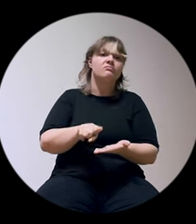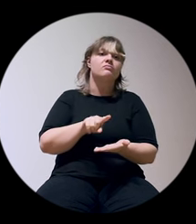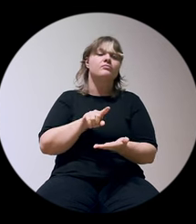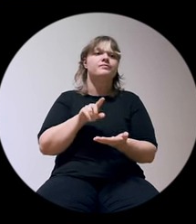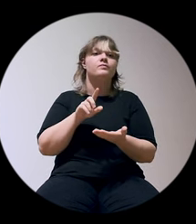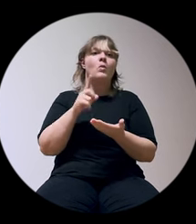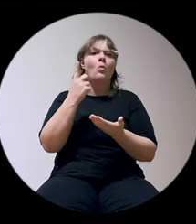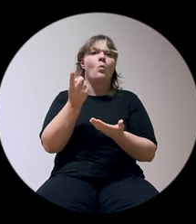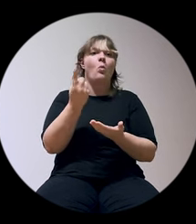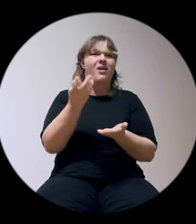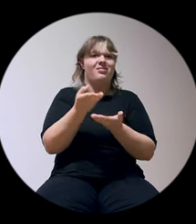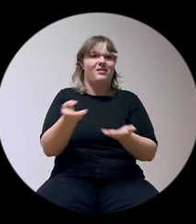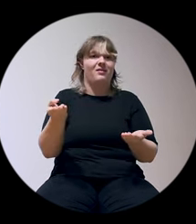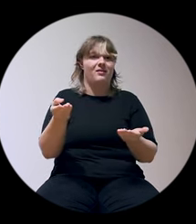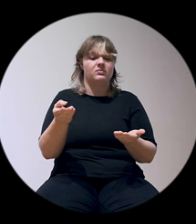One of the things that